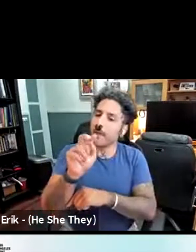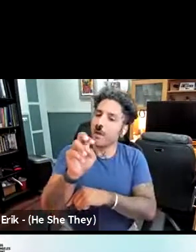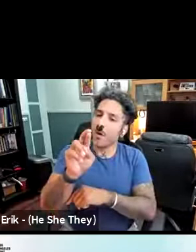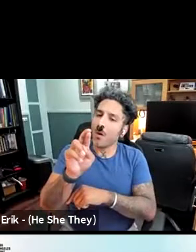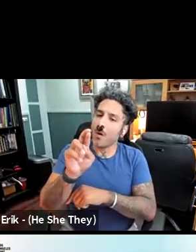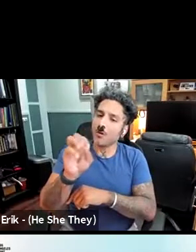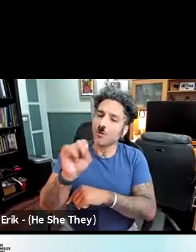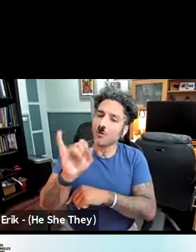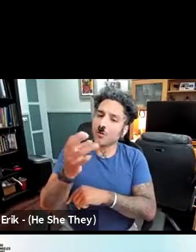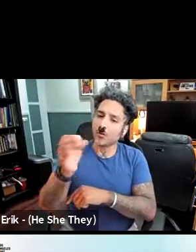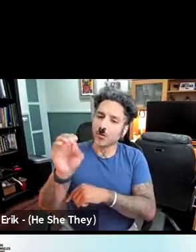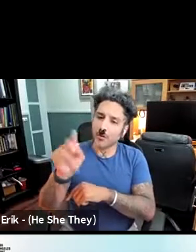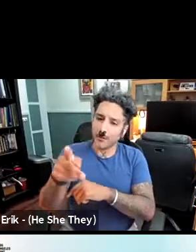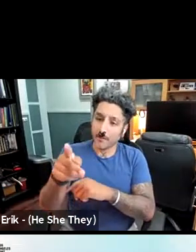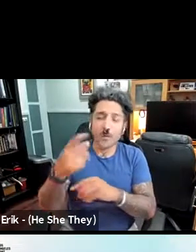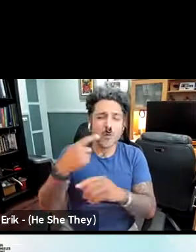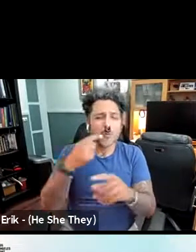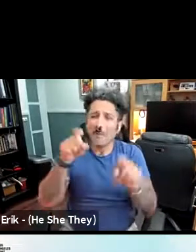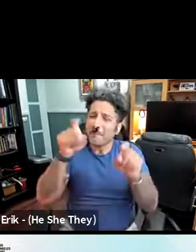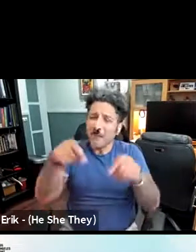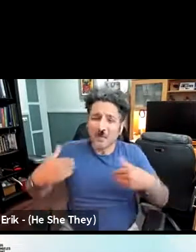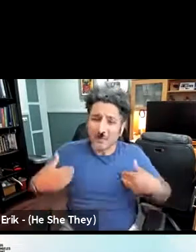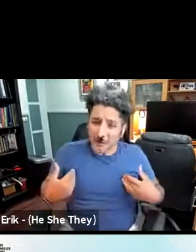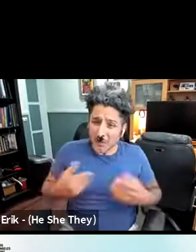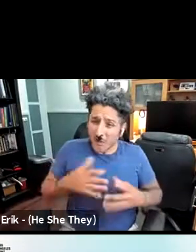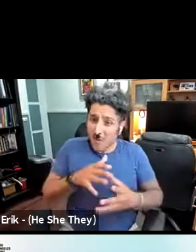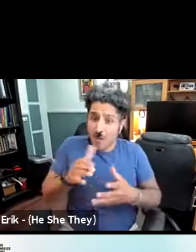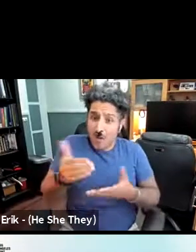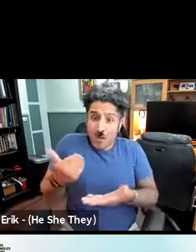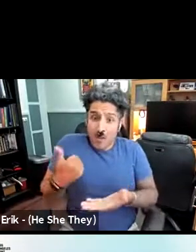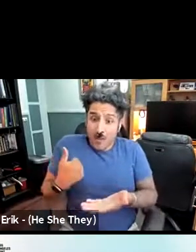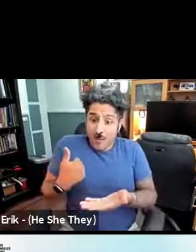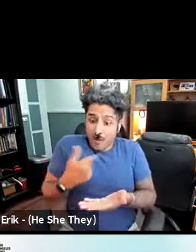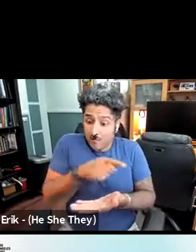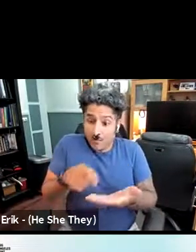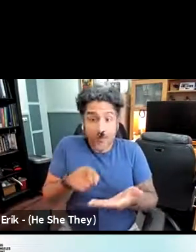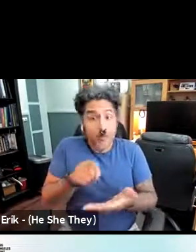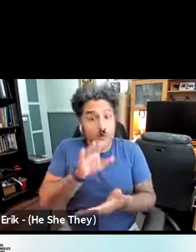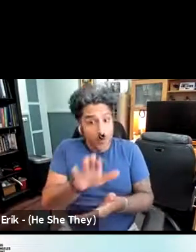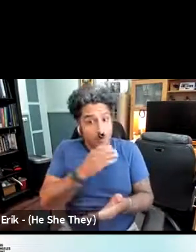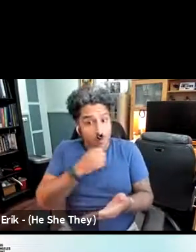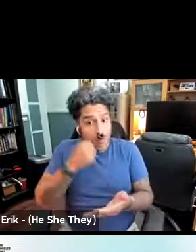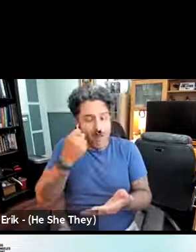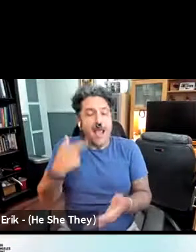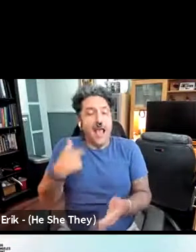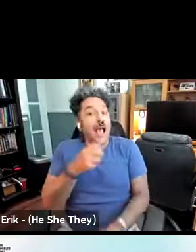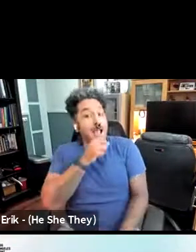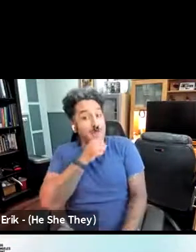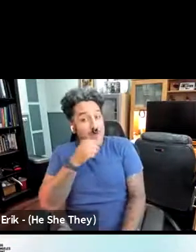to mentor our youth, because you mentioned that you were older and I'm older